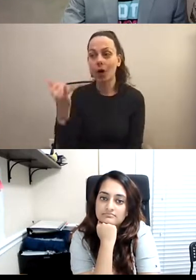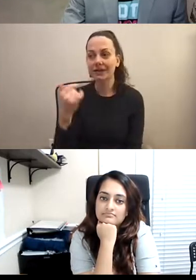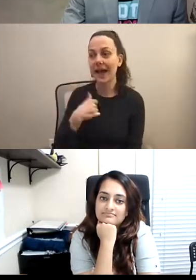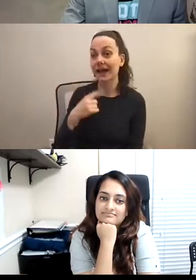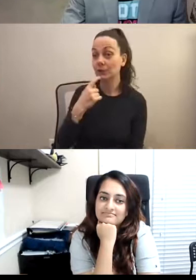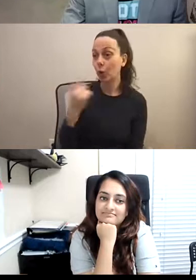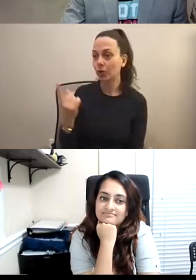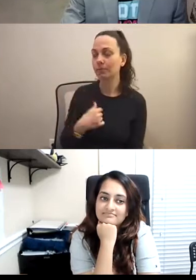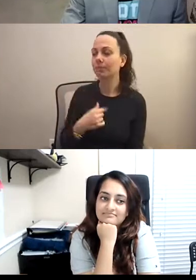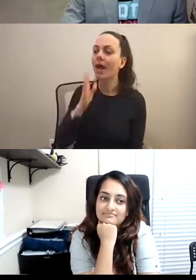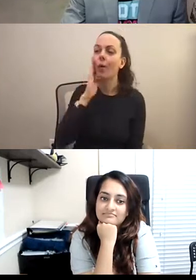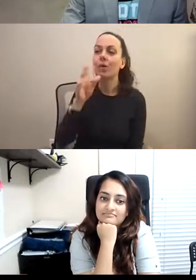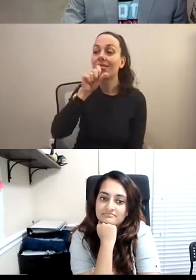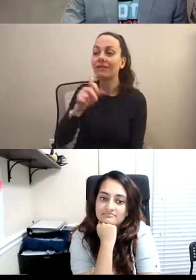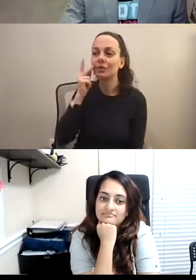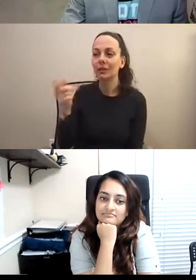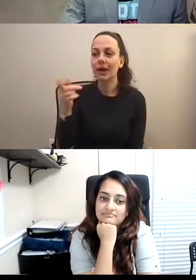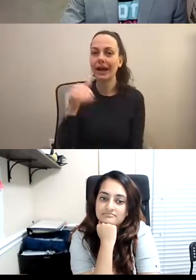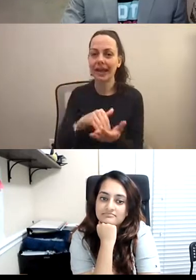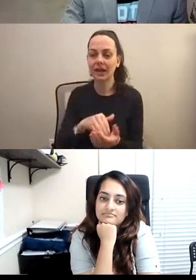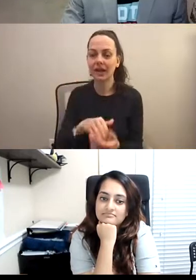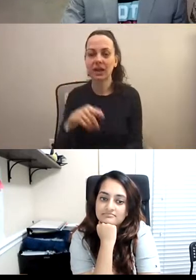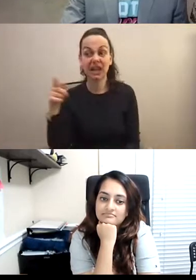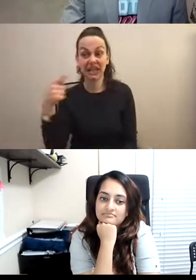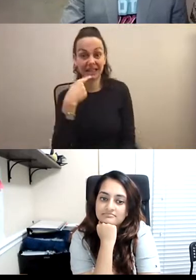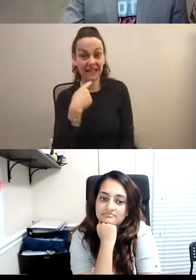again. And he says, yeah,